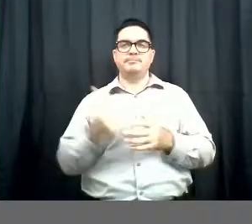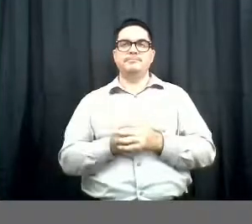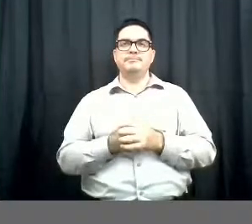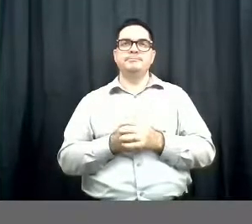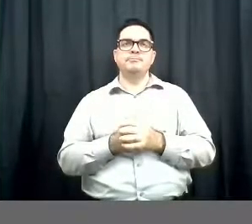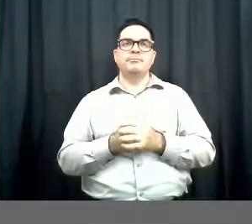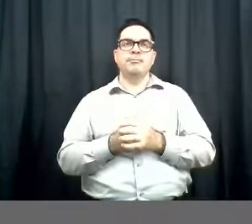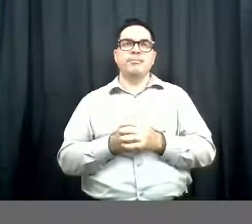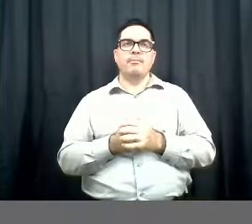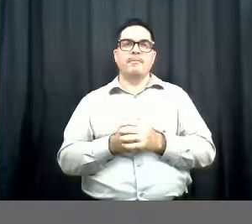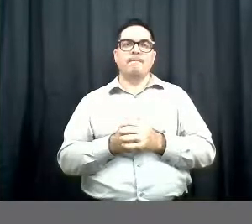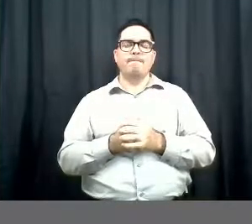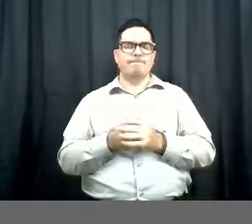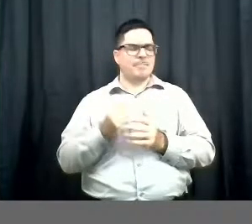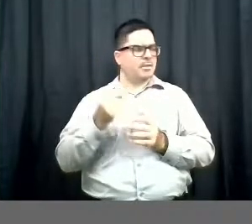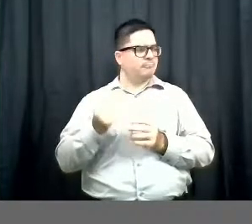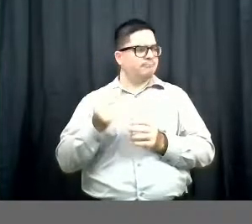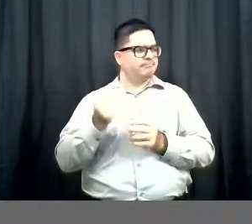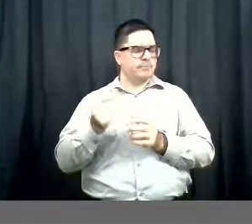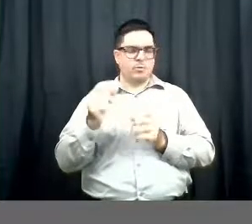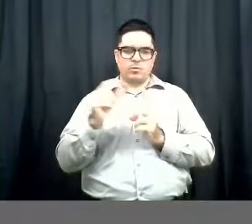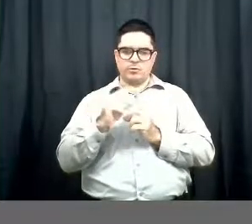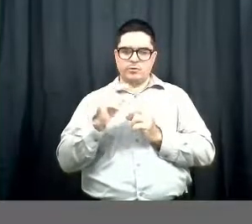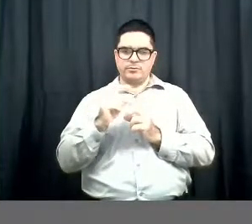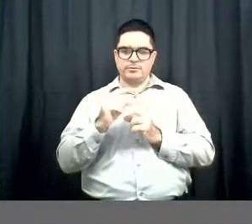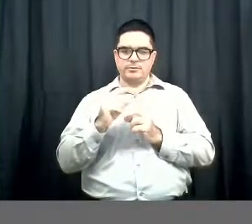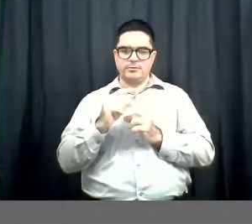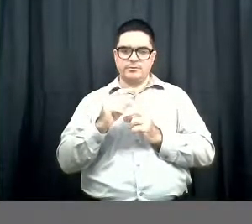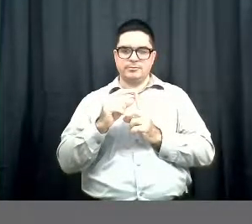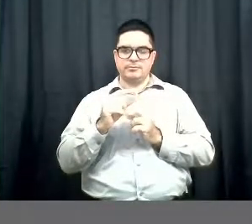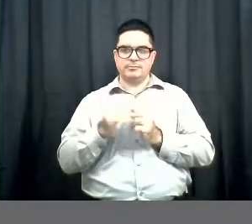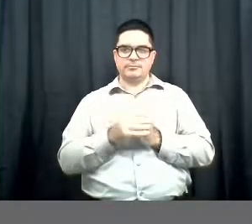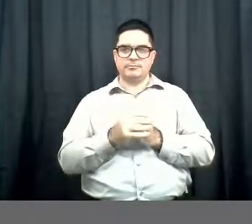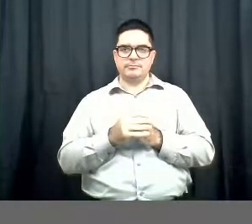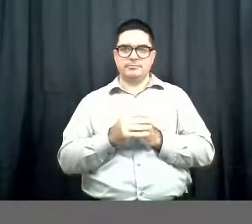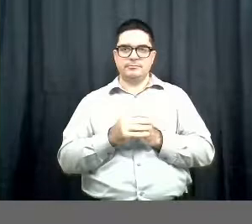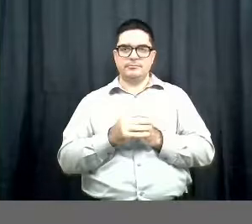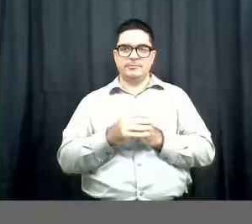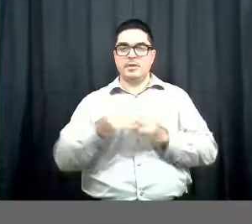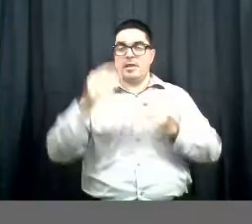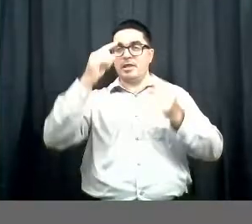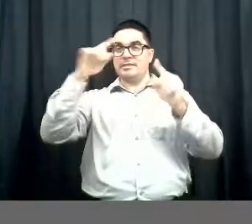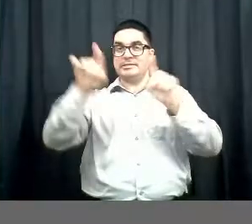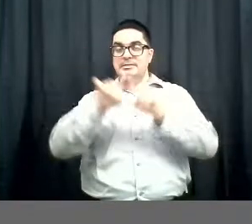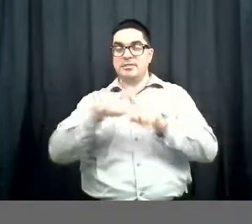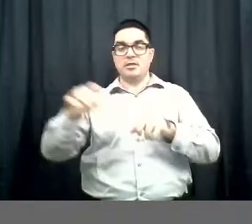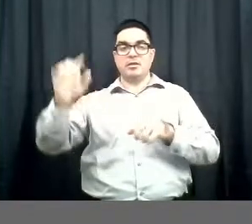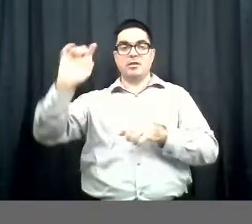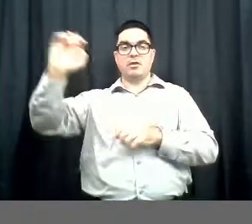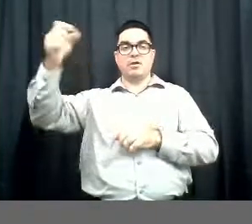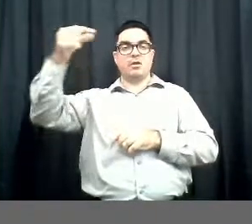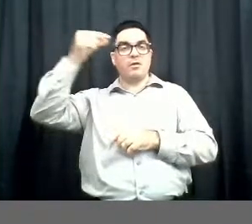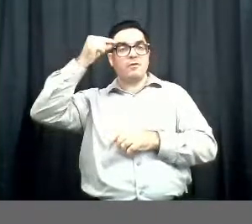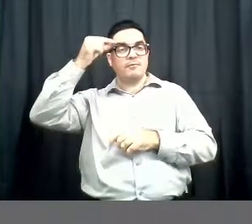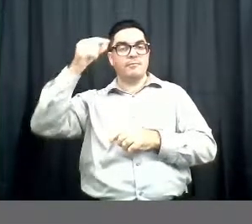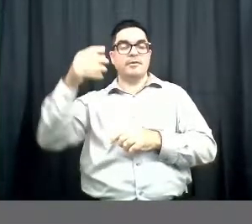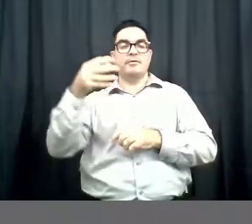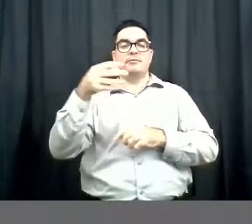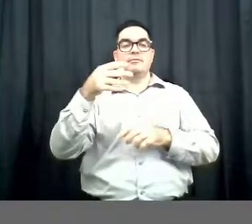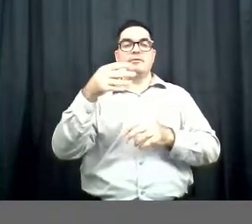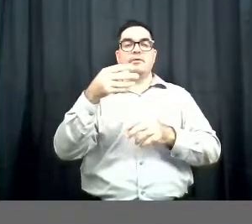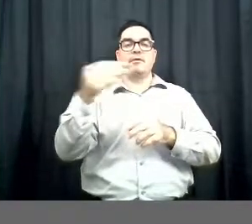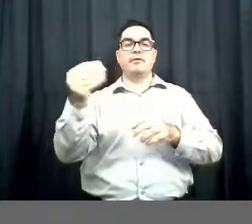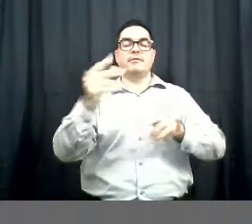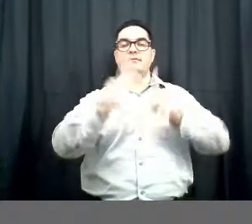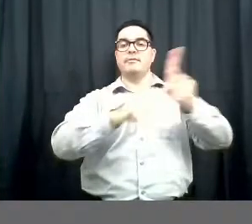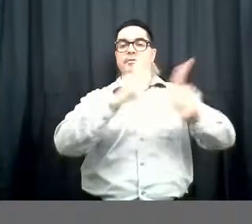what's the word I'm looking for? Non-recourse deal to the government and to the Commonwealth. I think if you speak to the